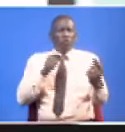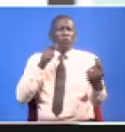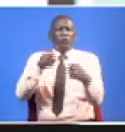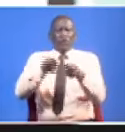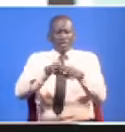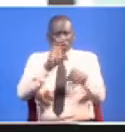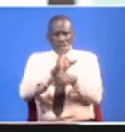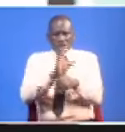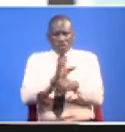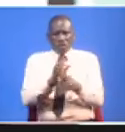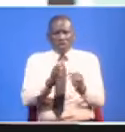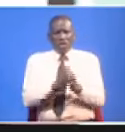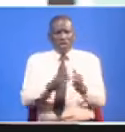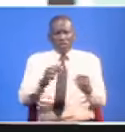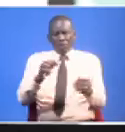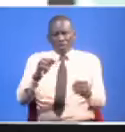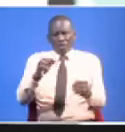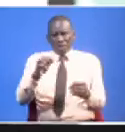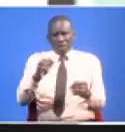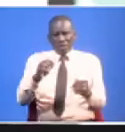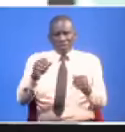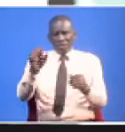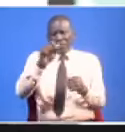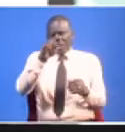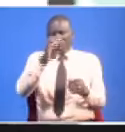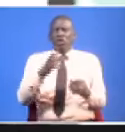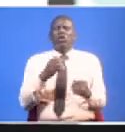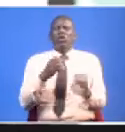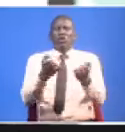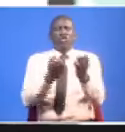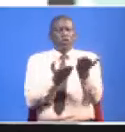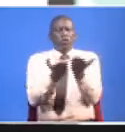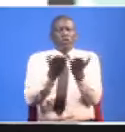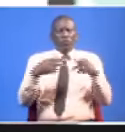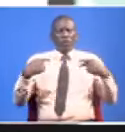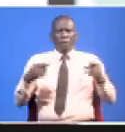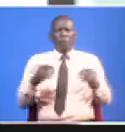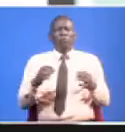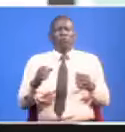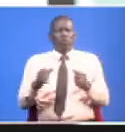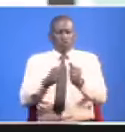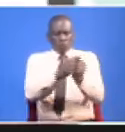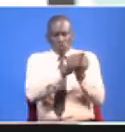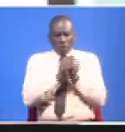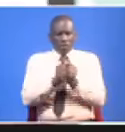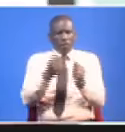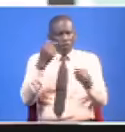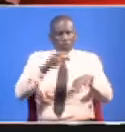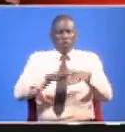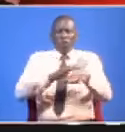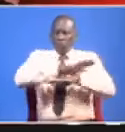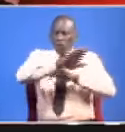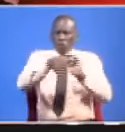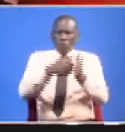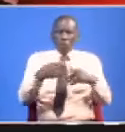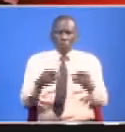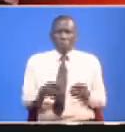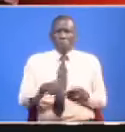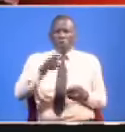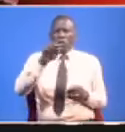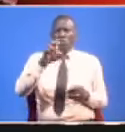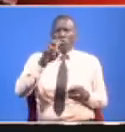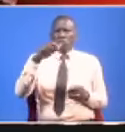as church and state, to serve the people holistically and in solidarity for the good of all.